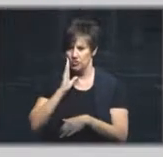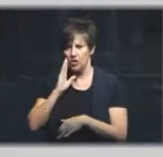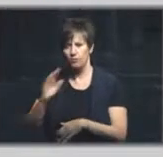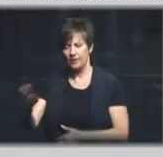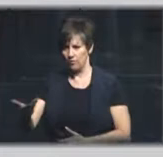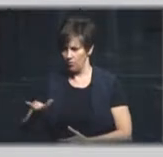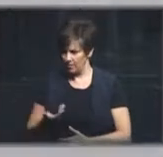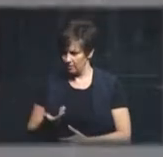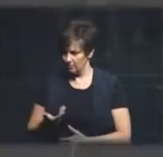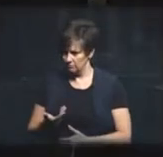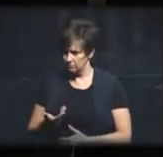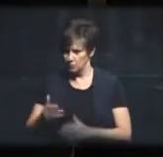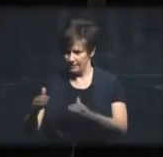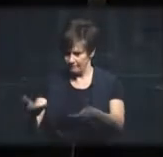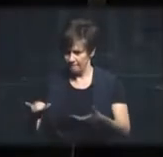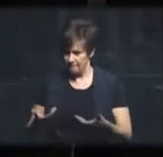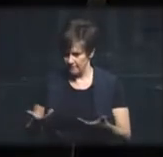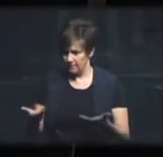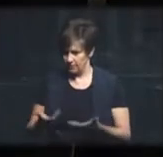welcome and invited